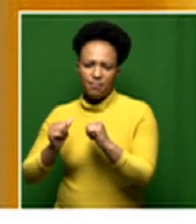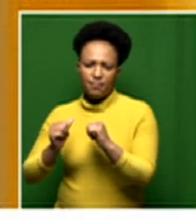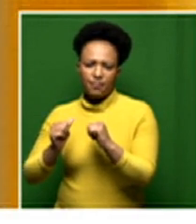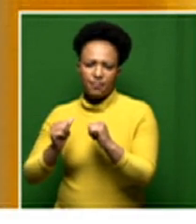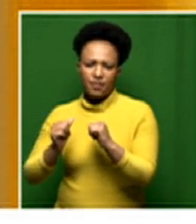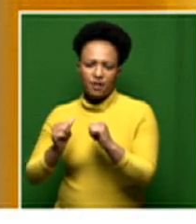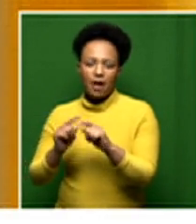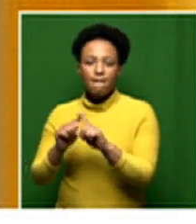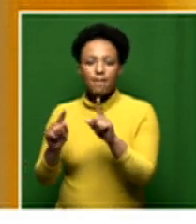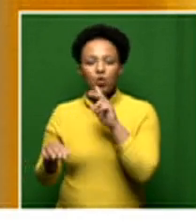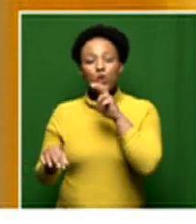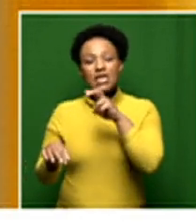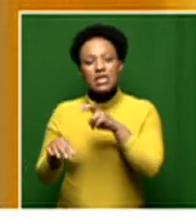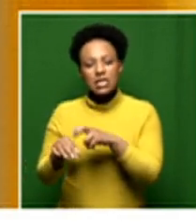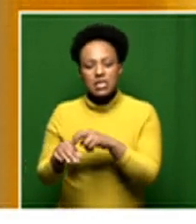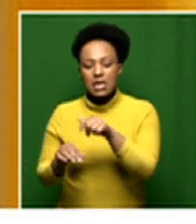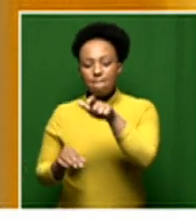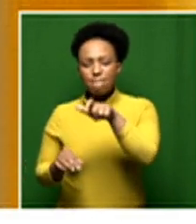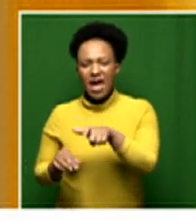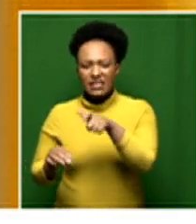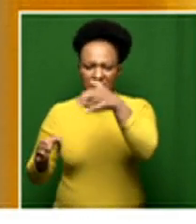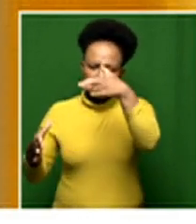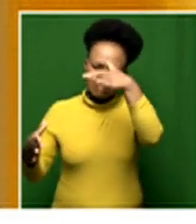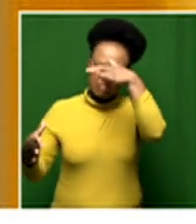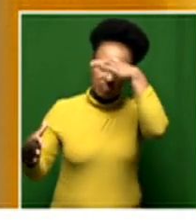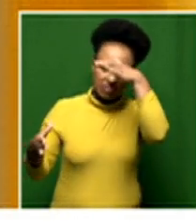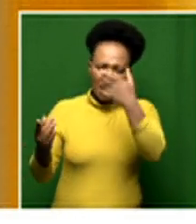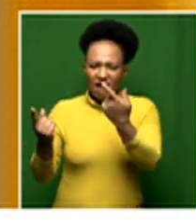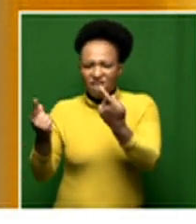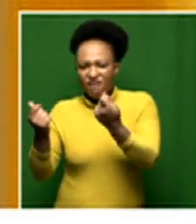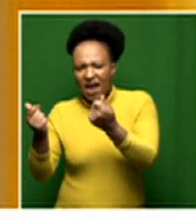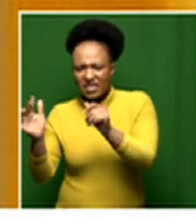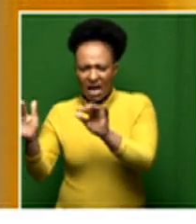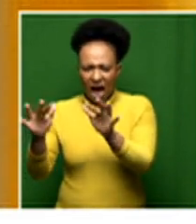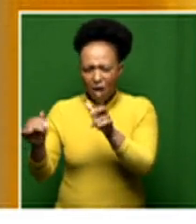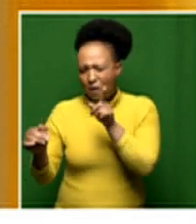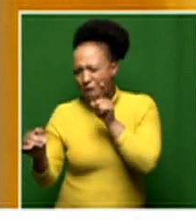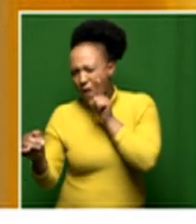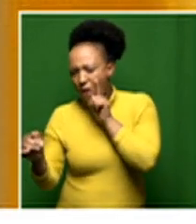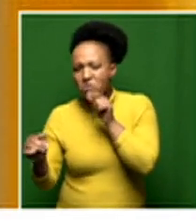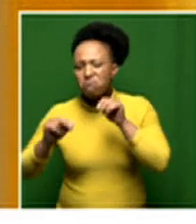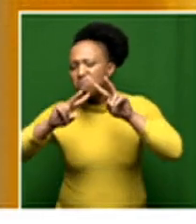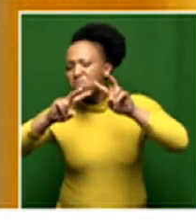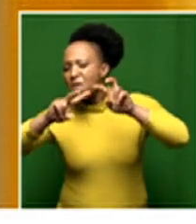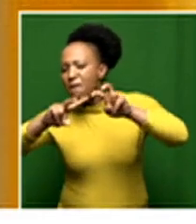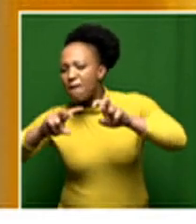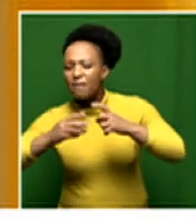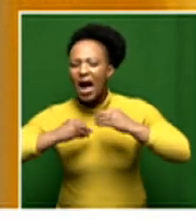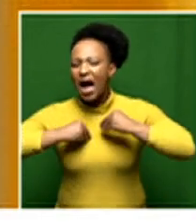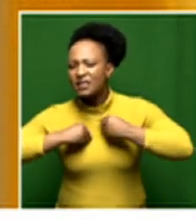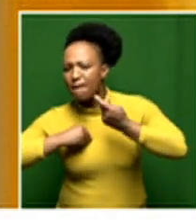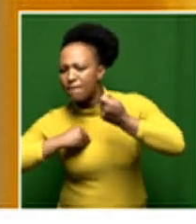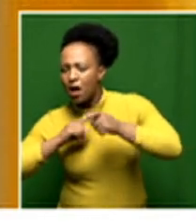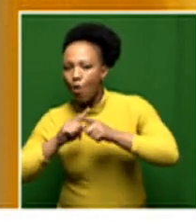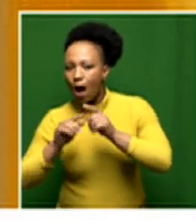do need real experts in finance and in tracking and tracing the assets. Okay. Because obviously people